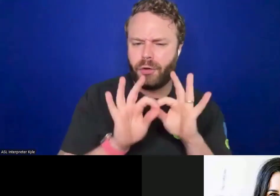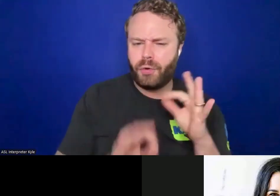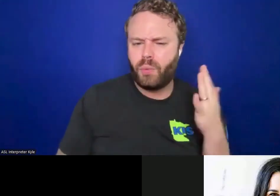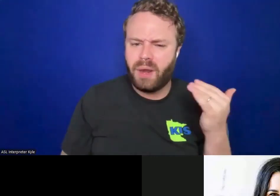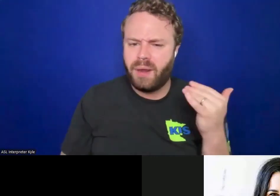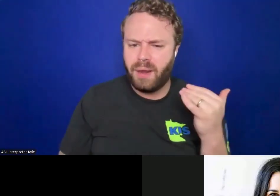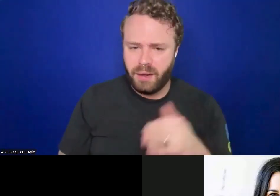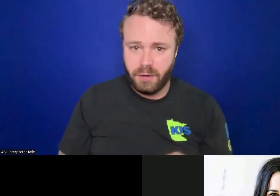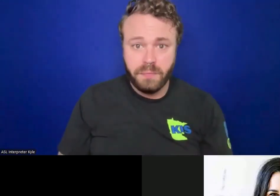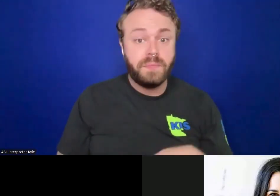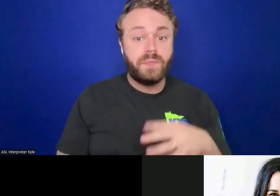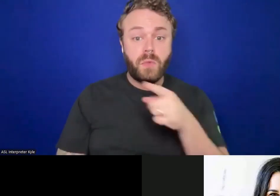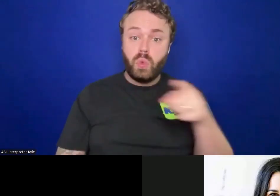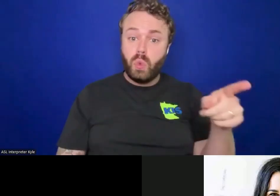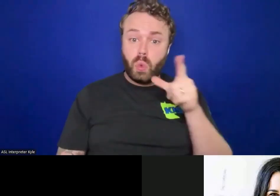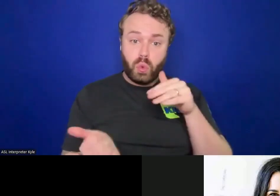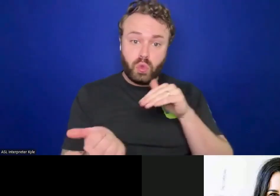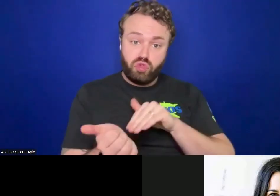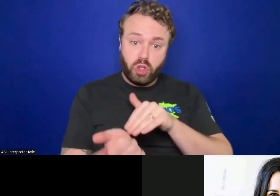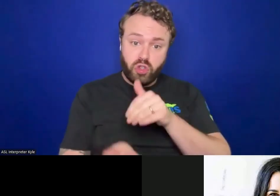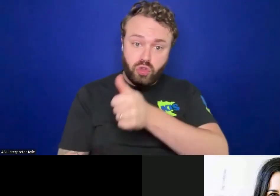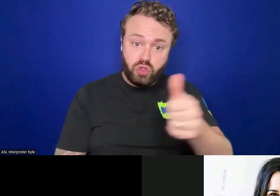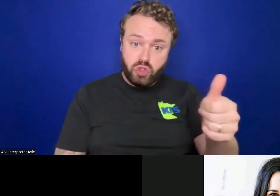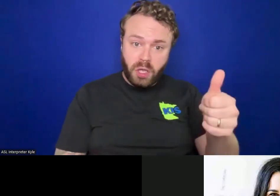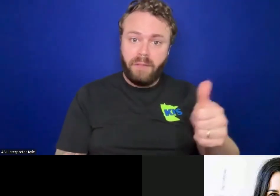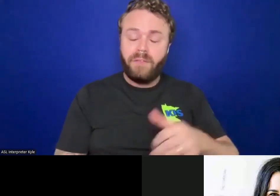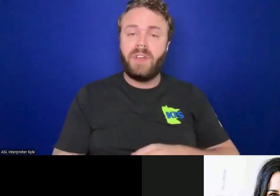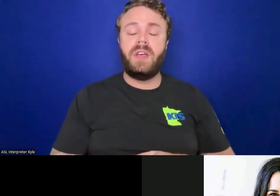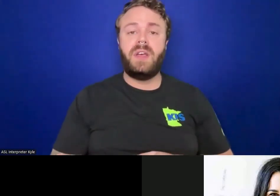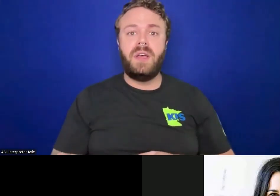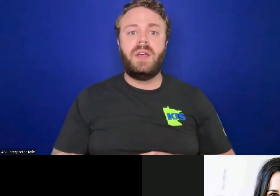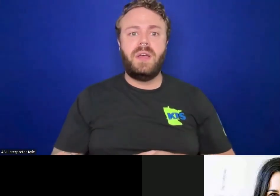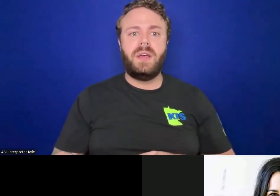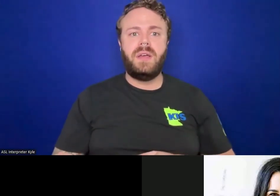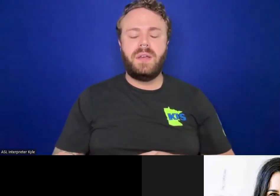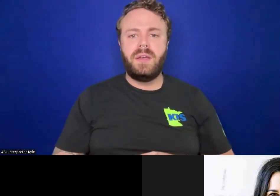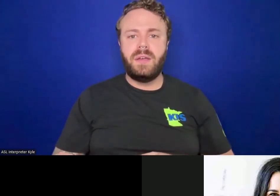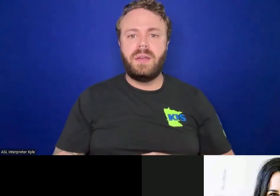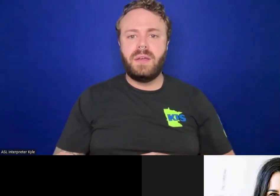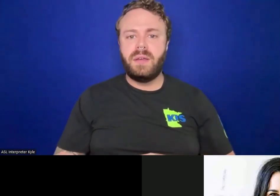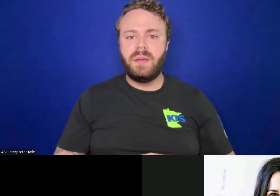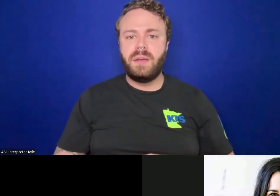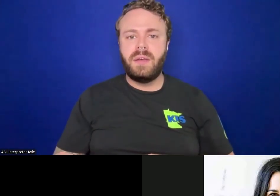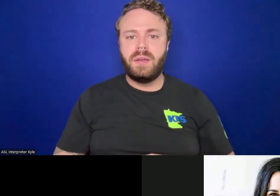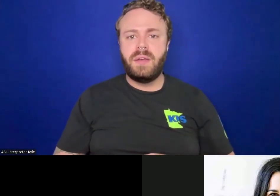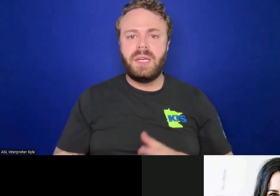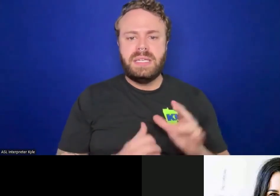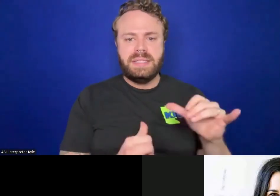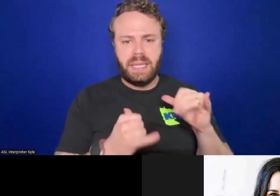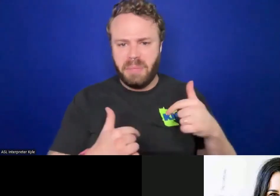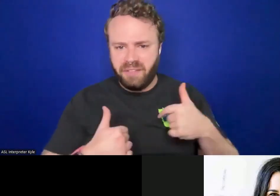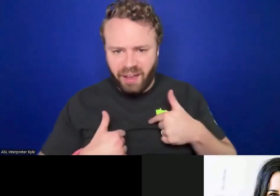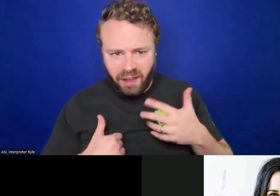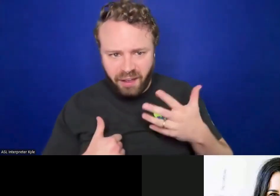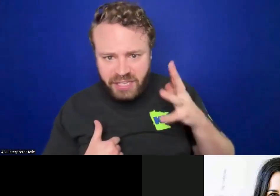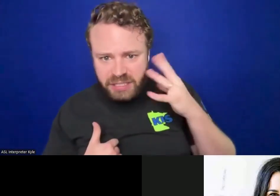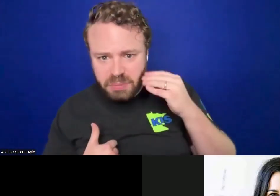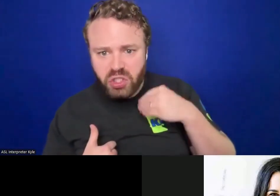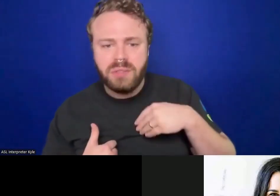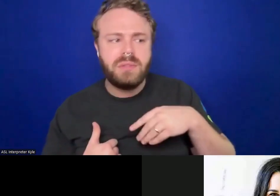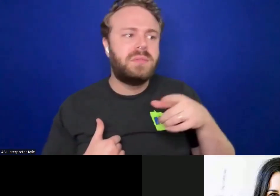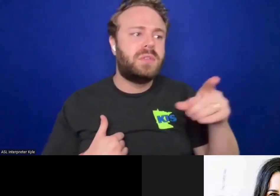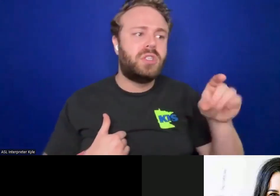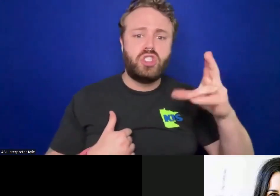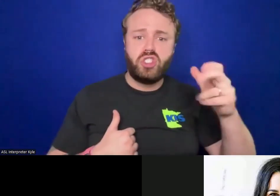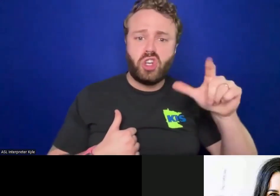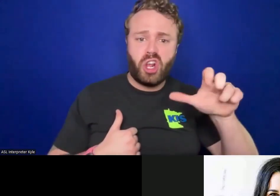you who are clinicians have all, as I have and as Charlene alluded to, we've all taken care of